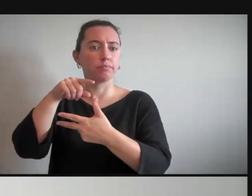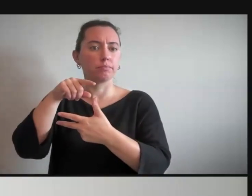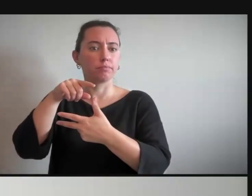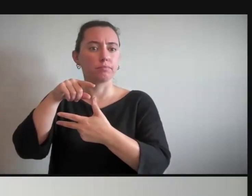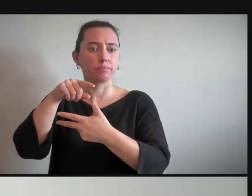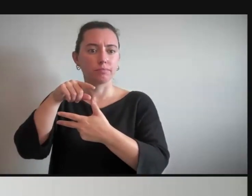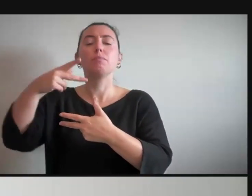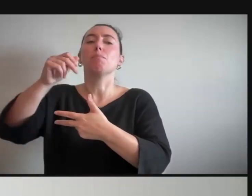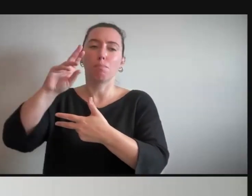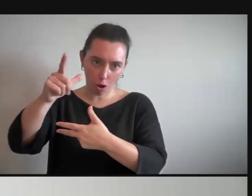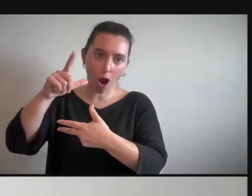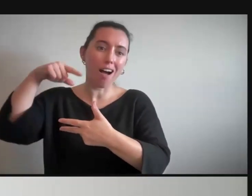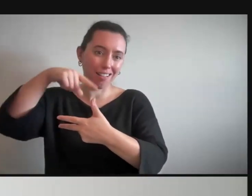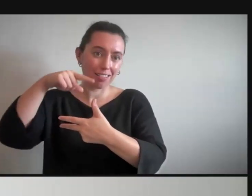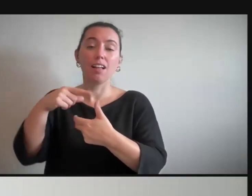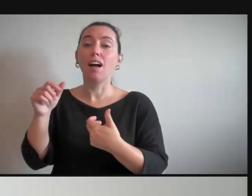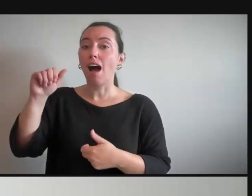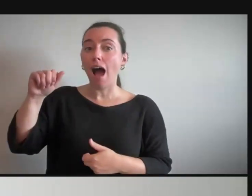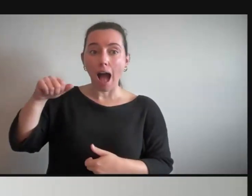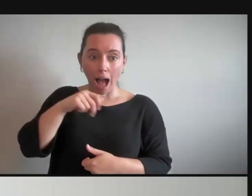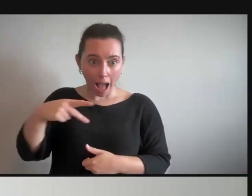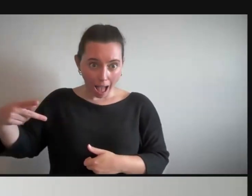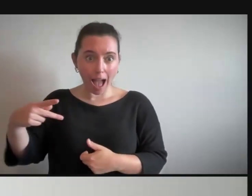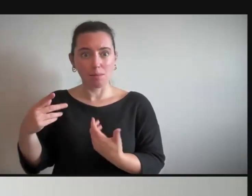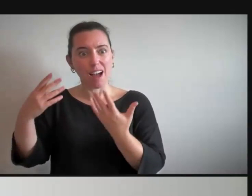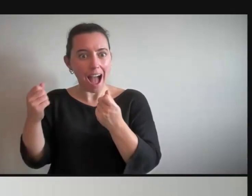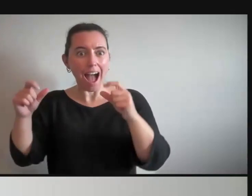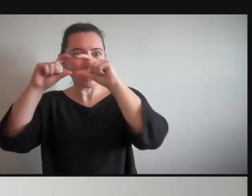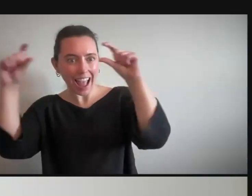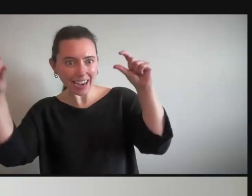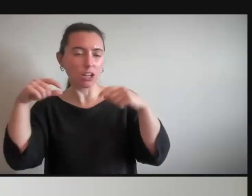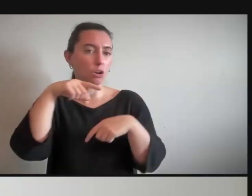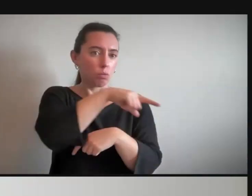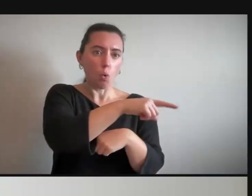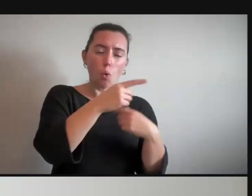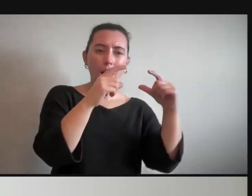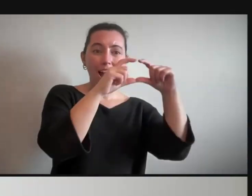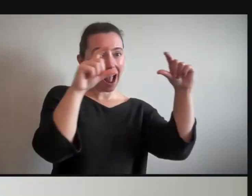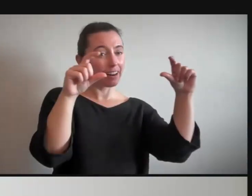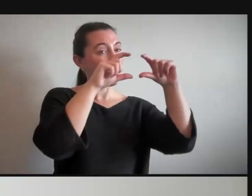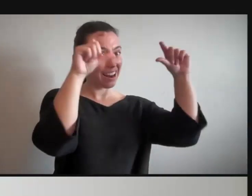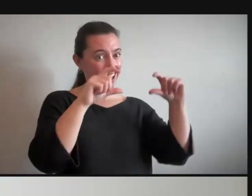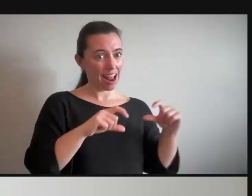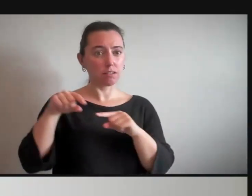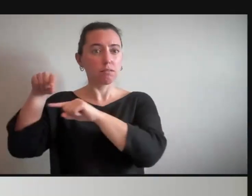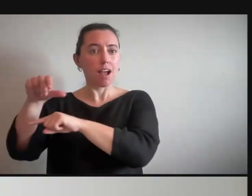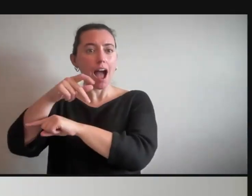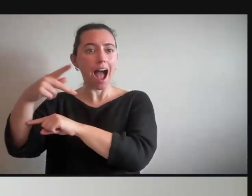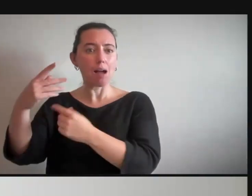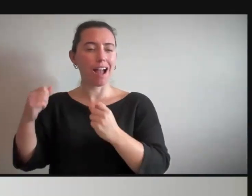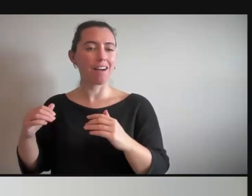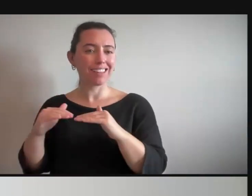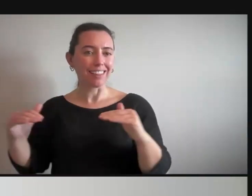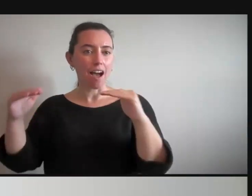no heading, heading, no heading. And there's no levels like on the website. Like in the beginning with the Corona apps, like